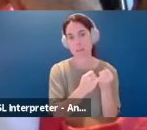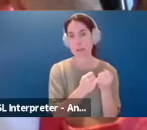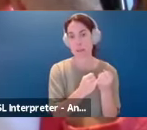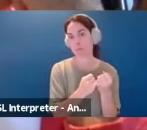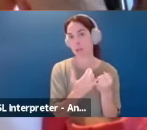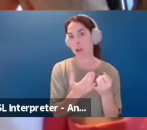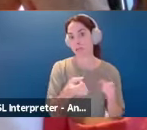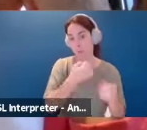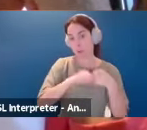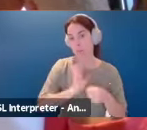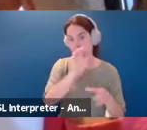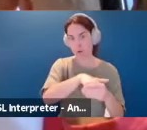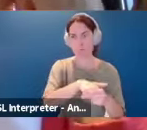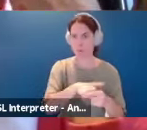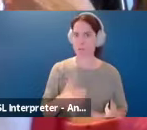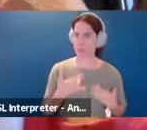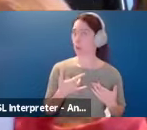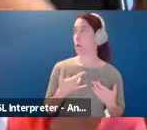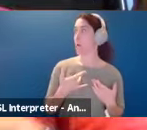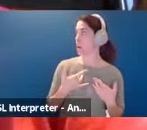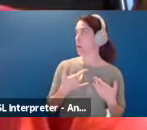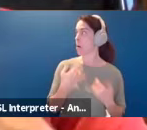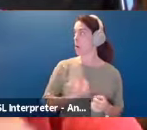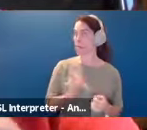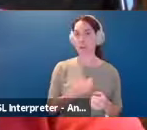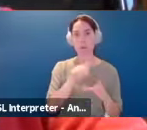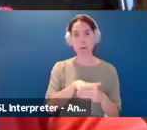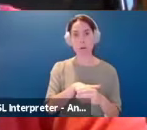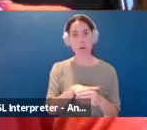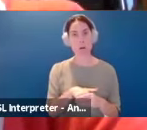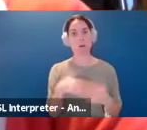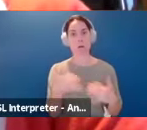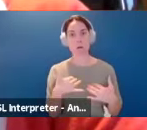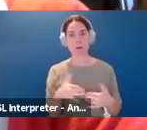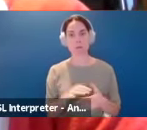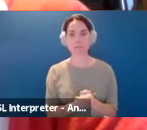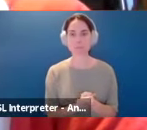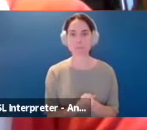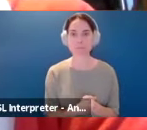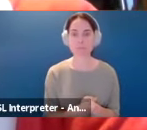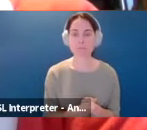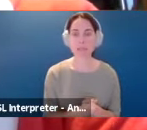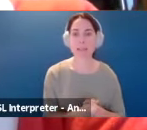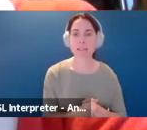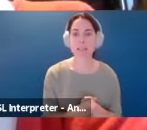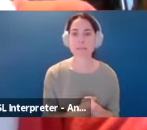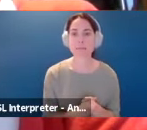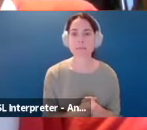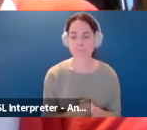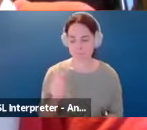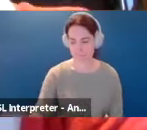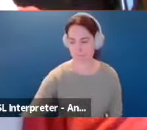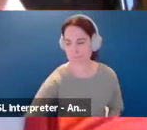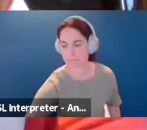and i took on to write a monthly letter from my position as chair of the college which is quite a